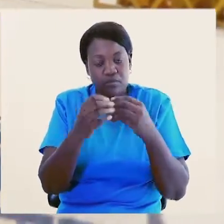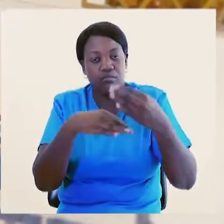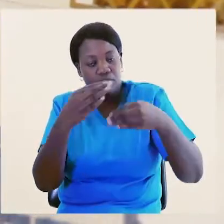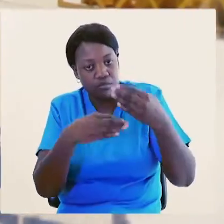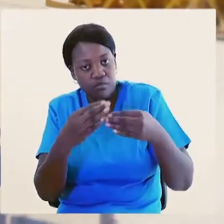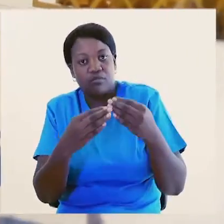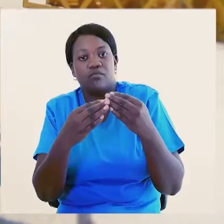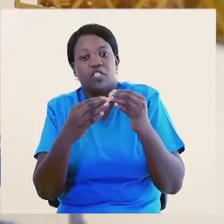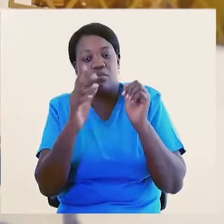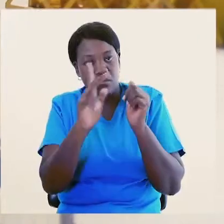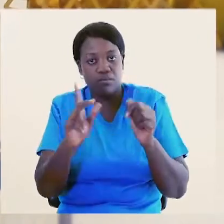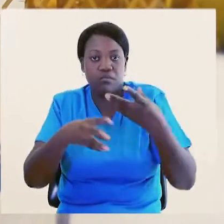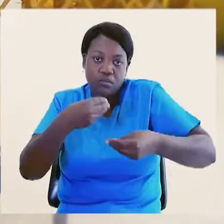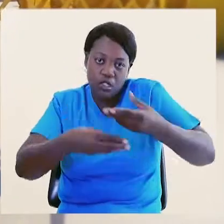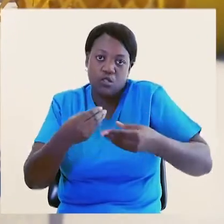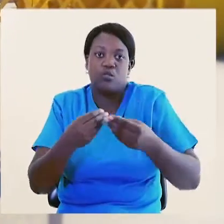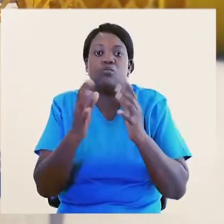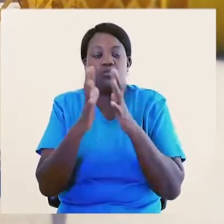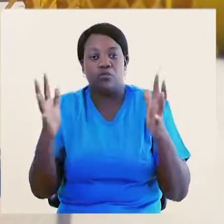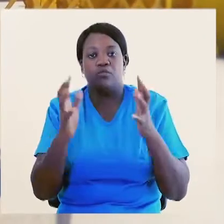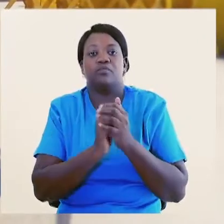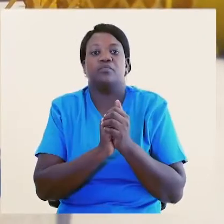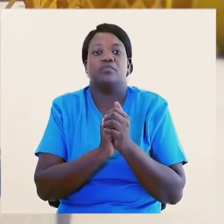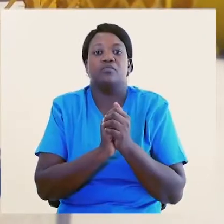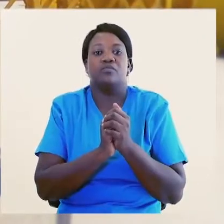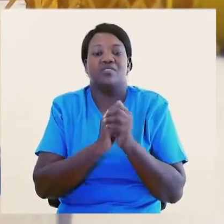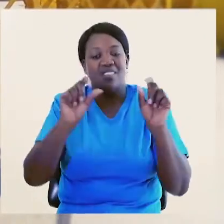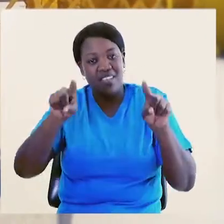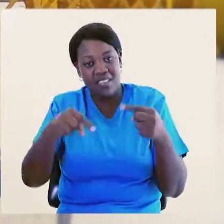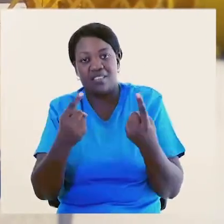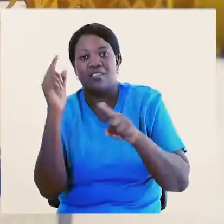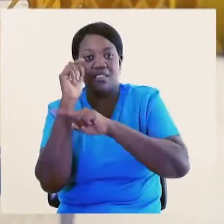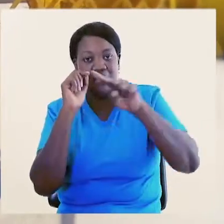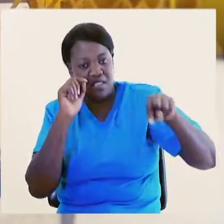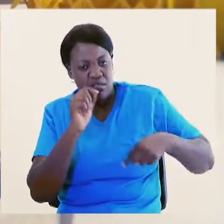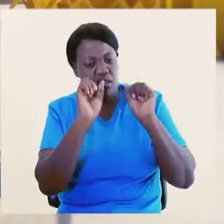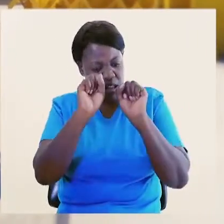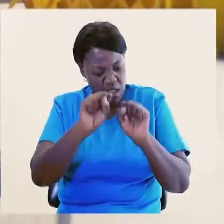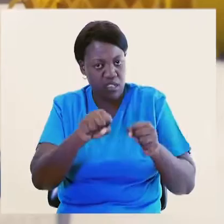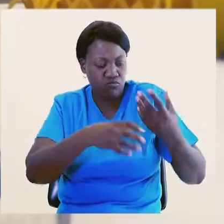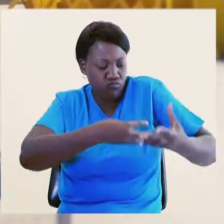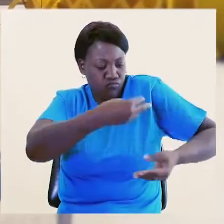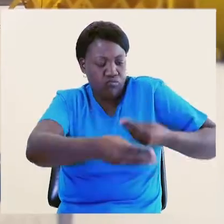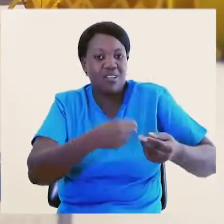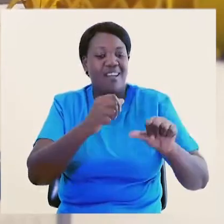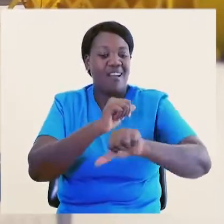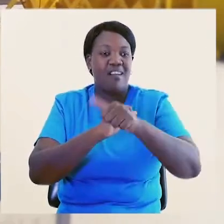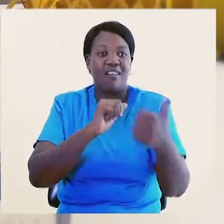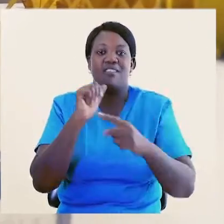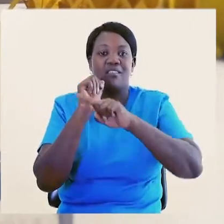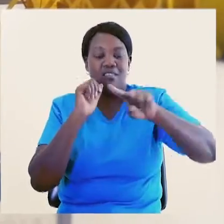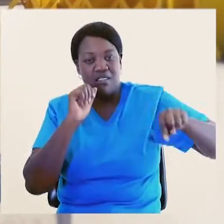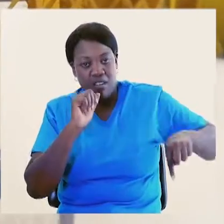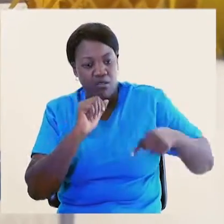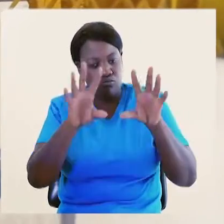people trade more. Any country is then in a better position to trade with other countries, attracting more goods and